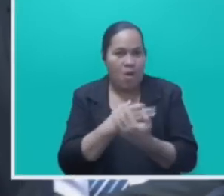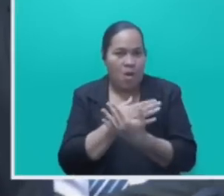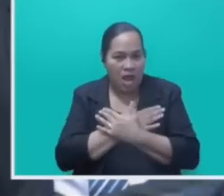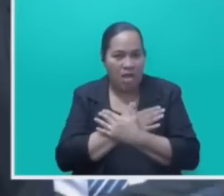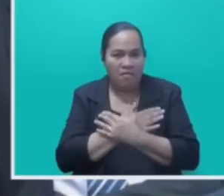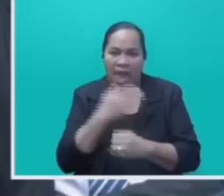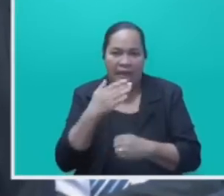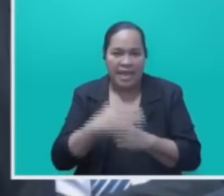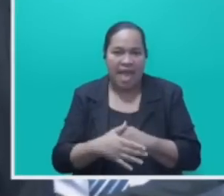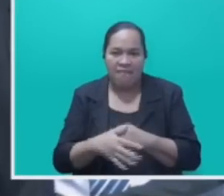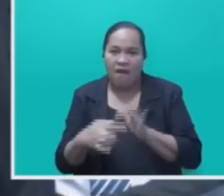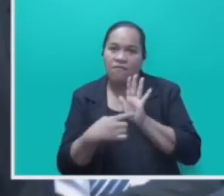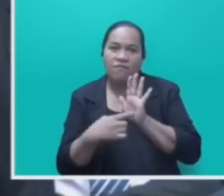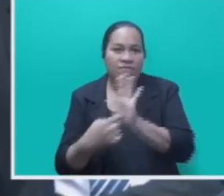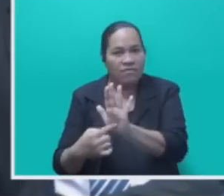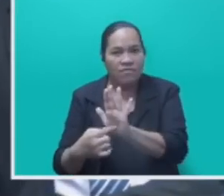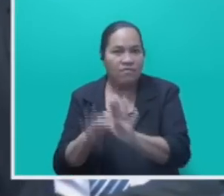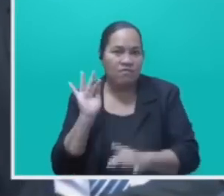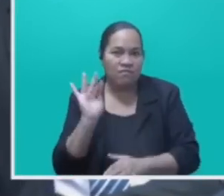never imposed.